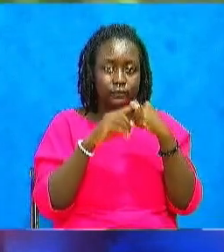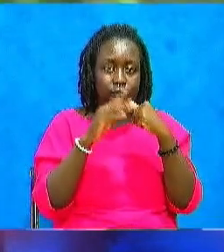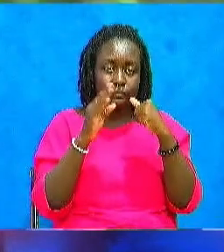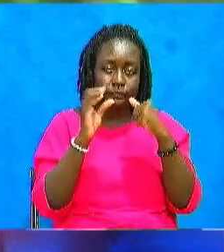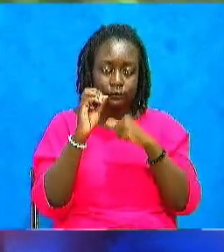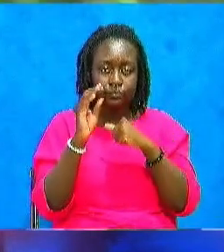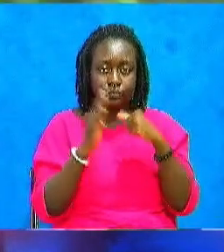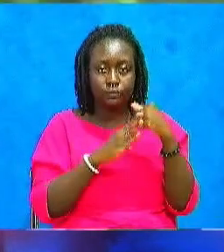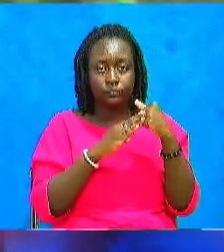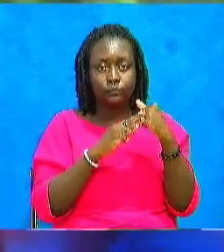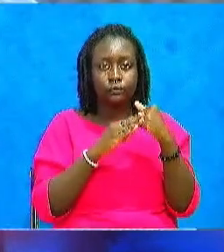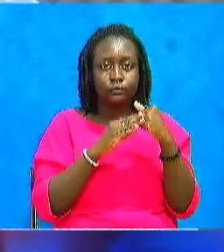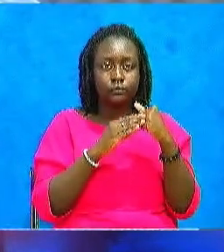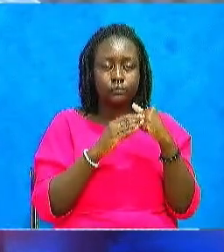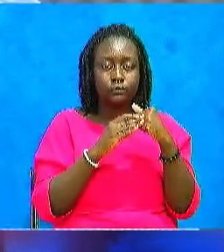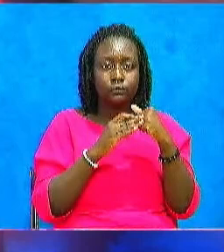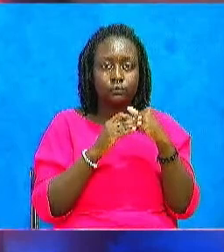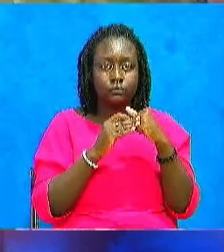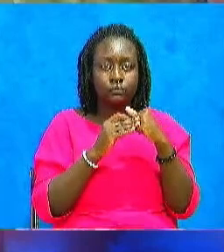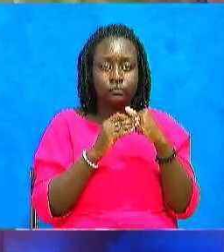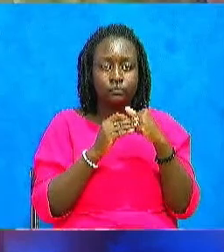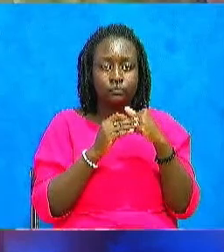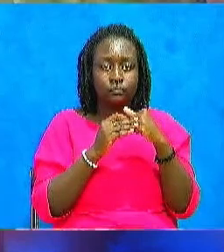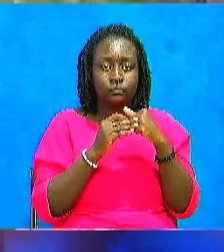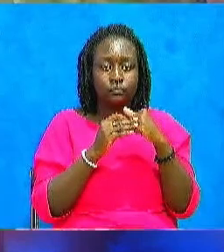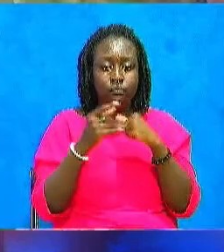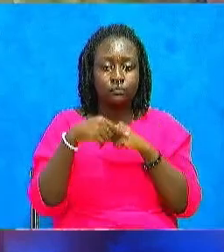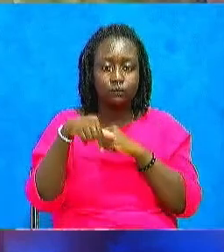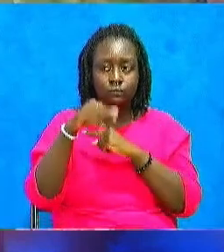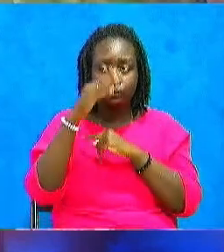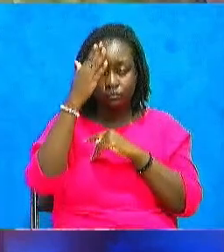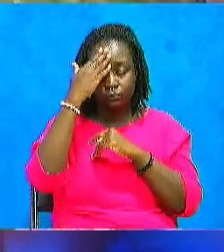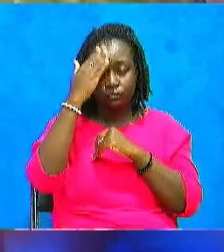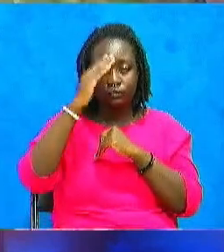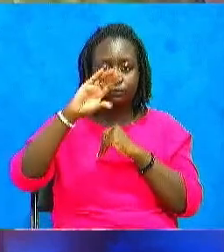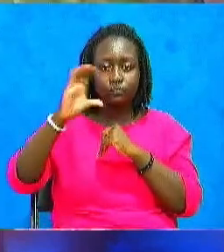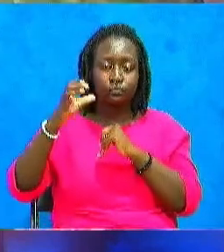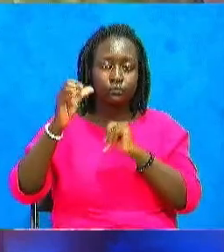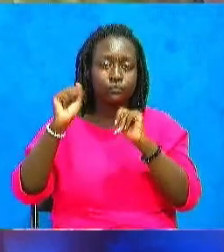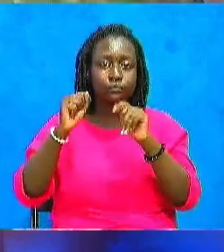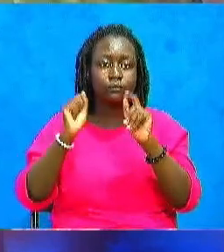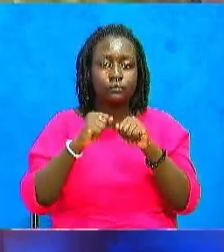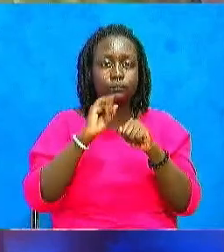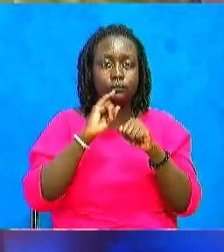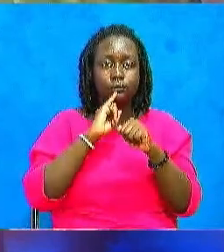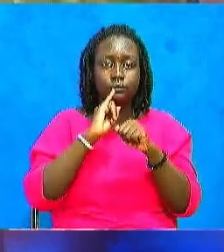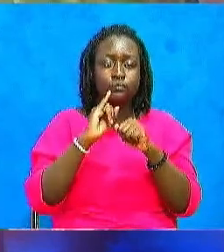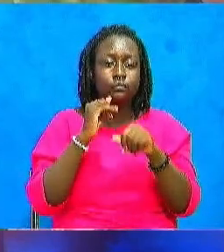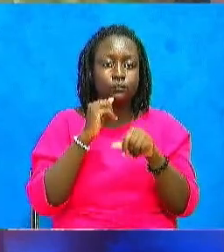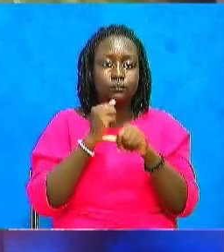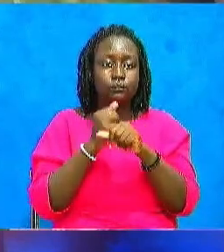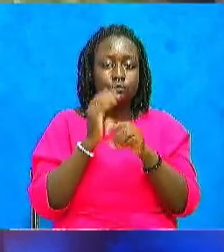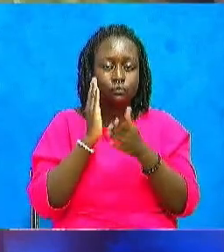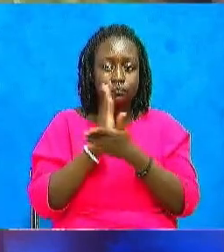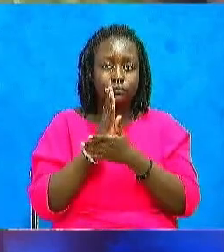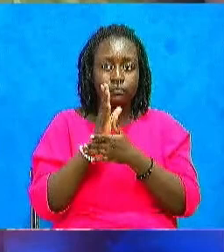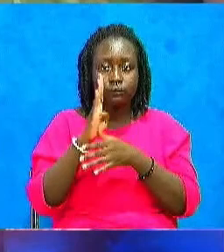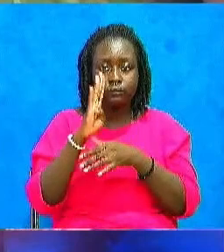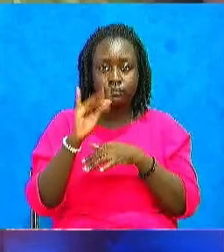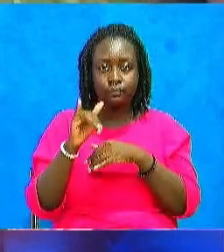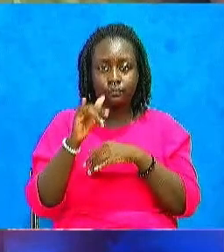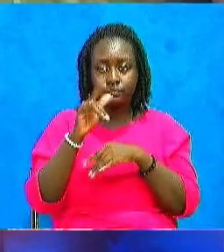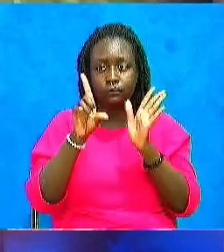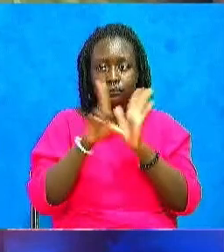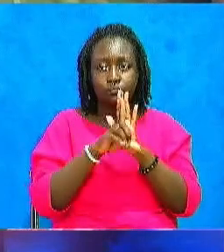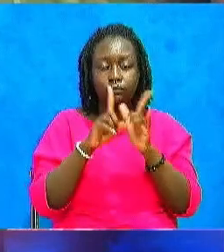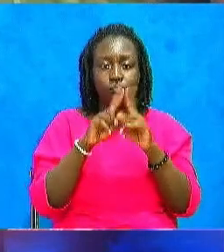liquor outlets in Nakuru County. And we know the County Assembly is obligated by law to act on the